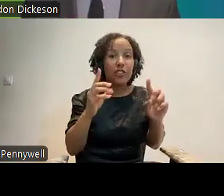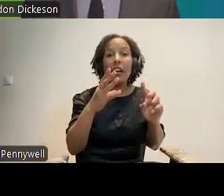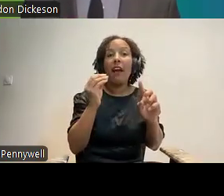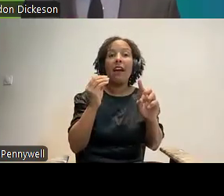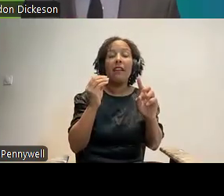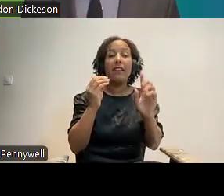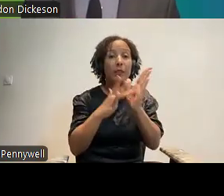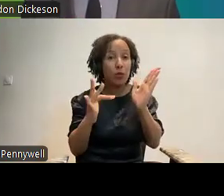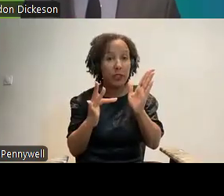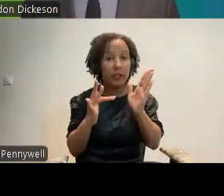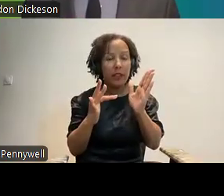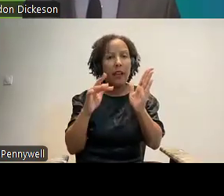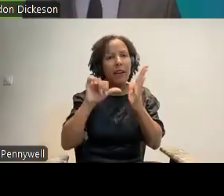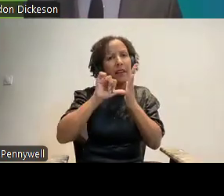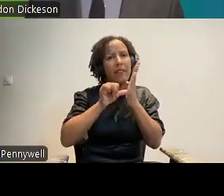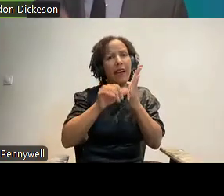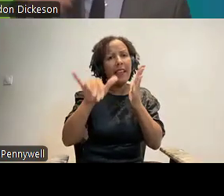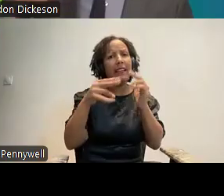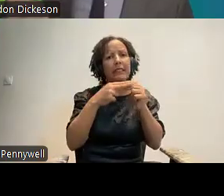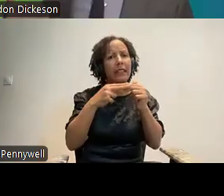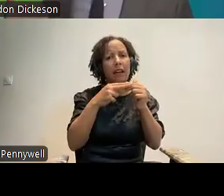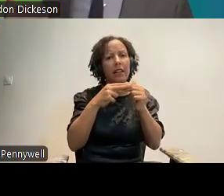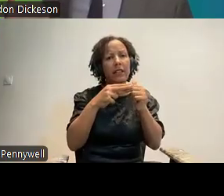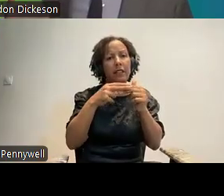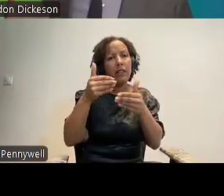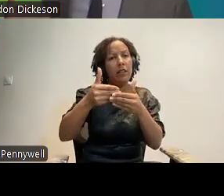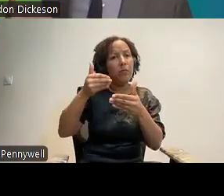this slide is the prior